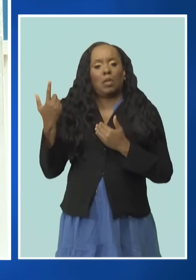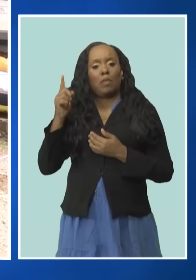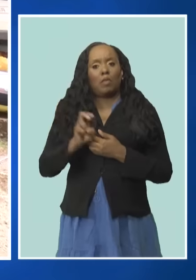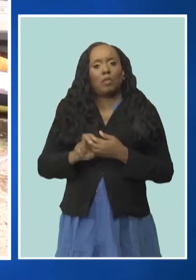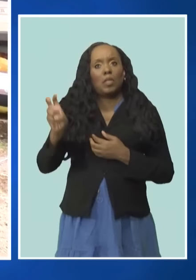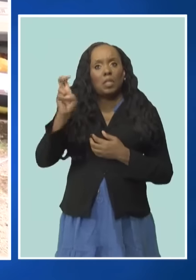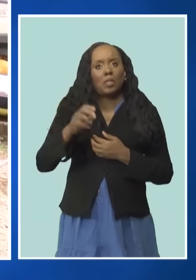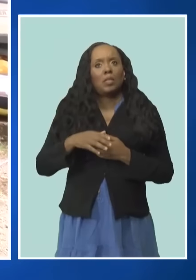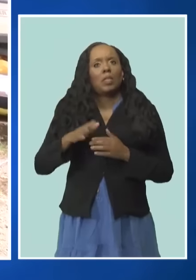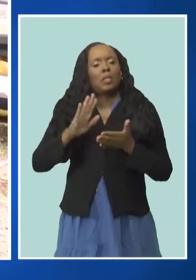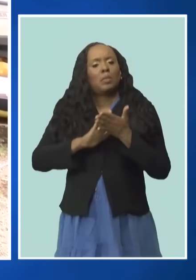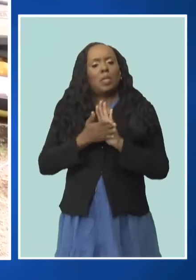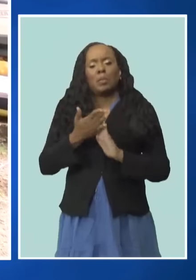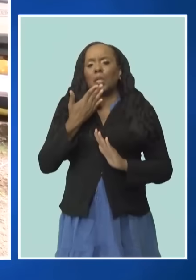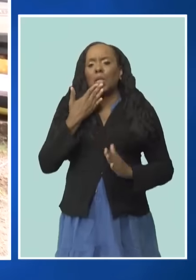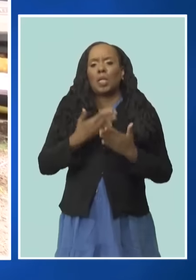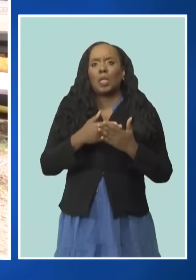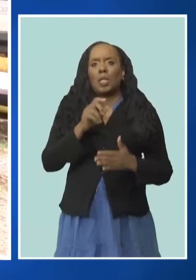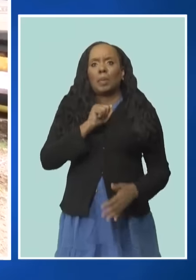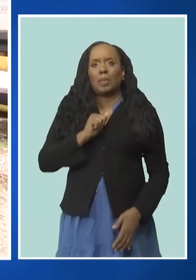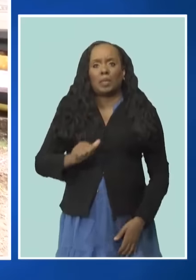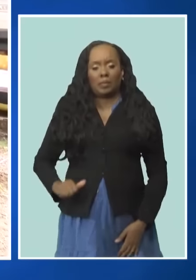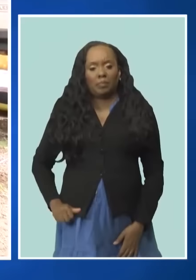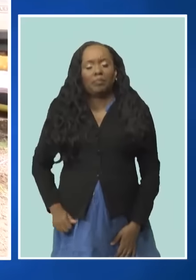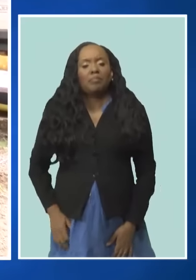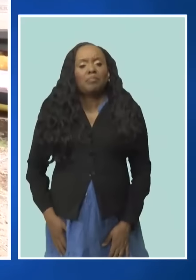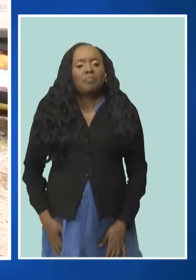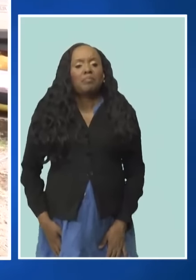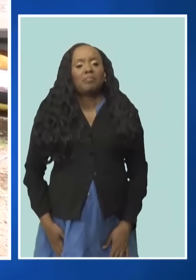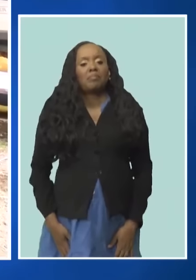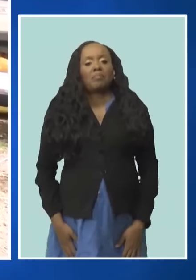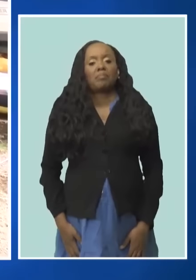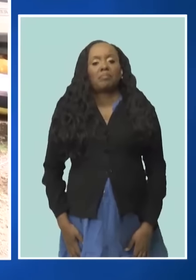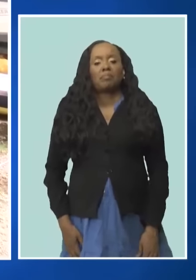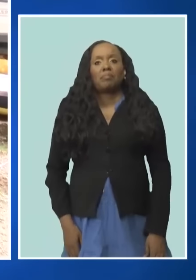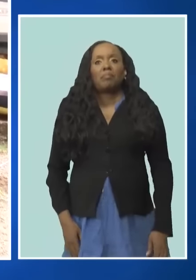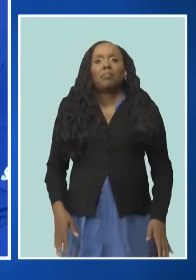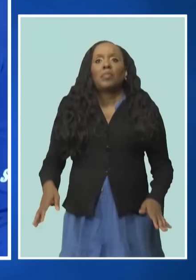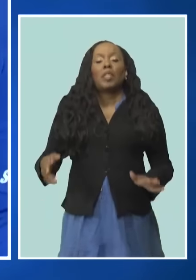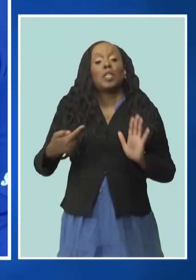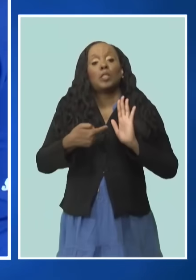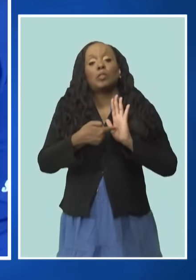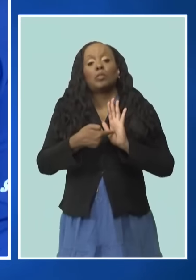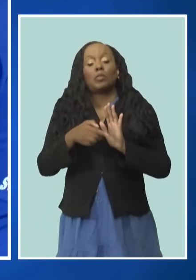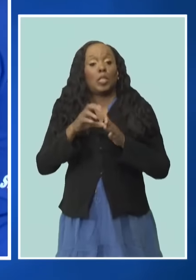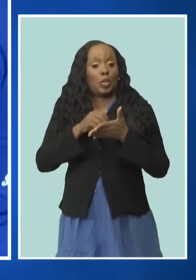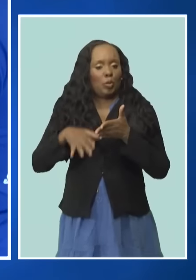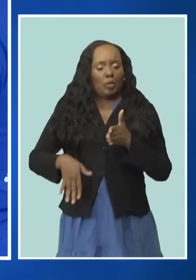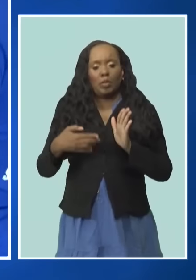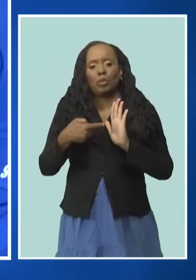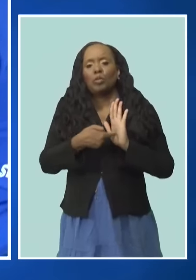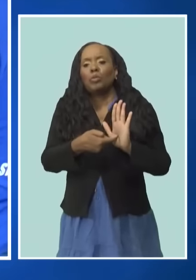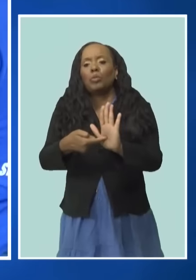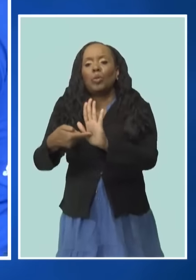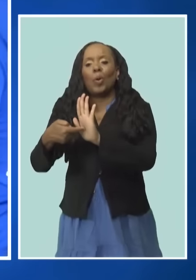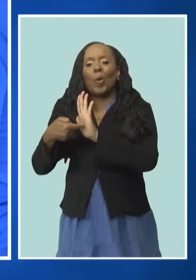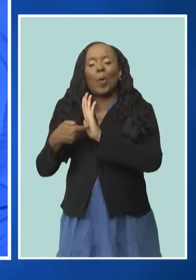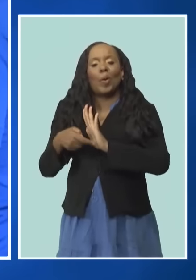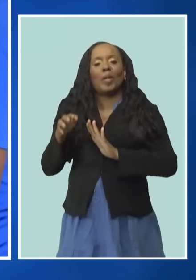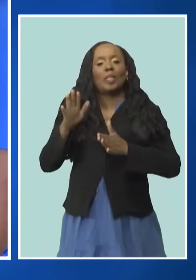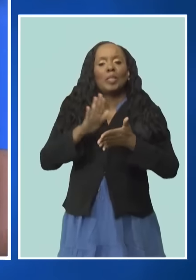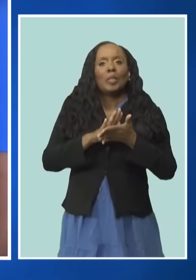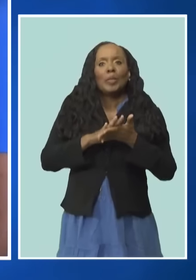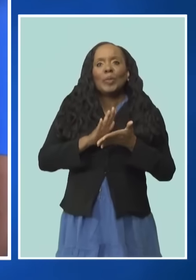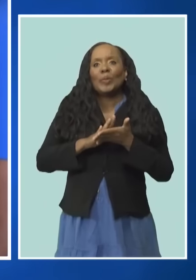ambassador. Students took visitors on short tours describing the heritage of their school and the importance of being good ambassadors